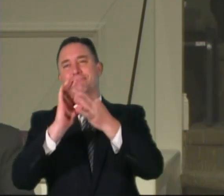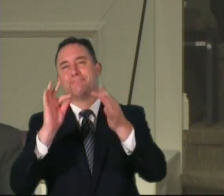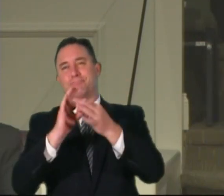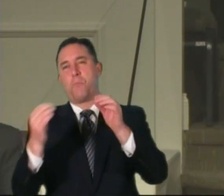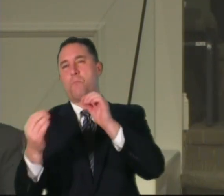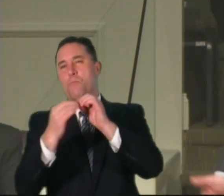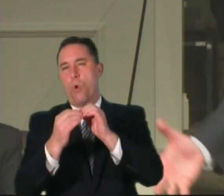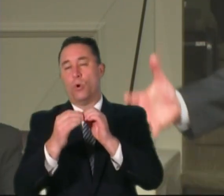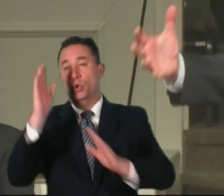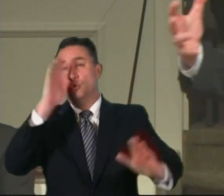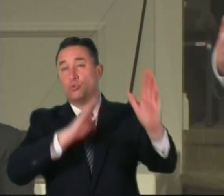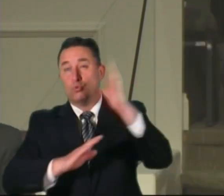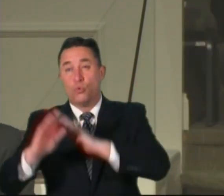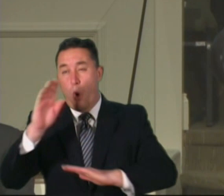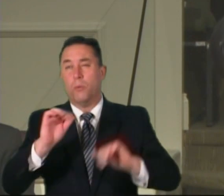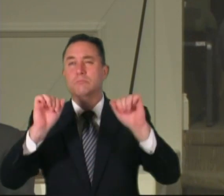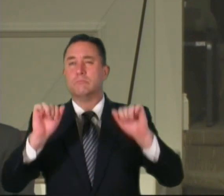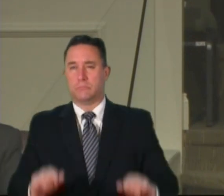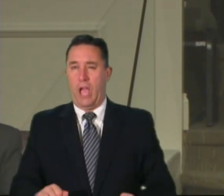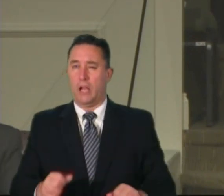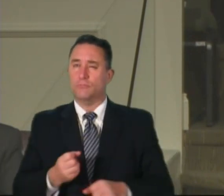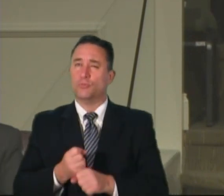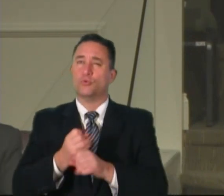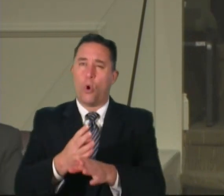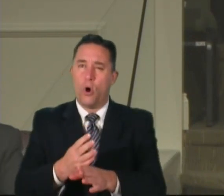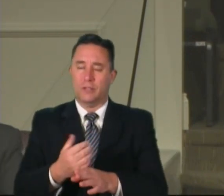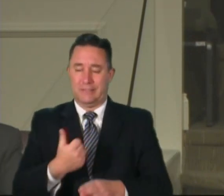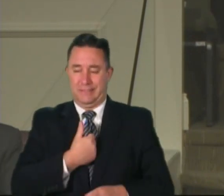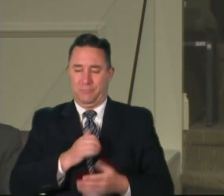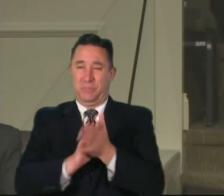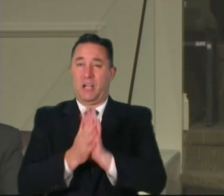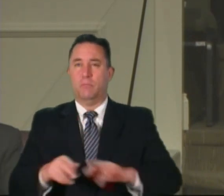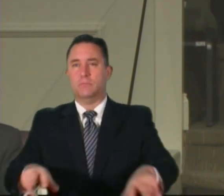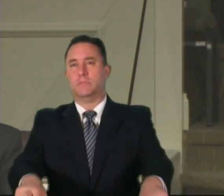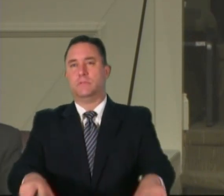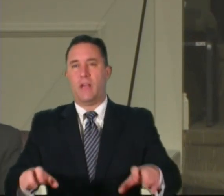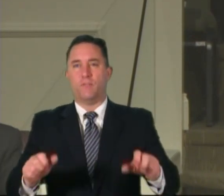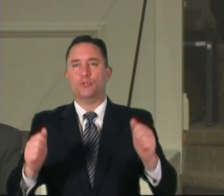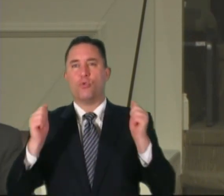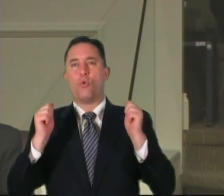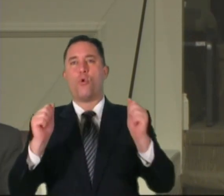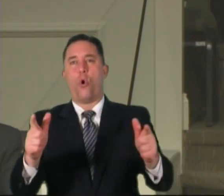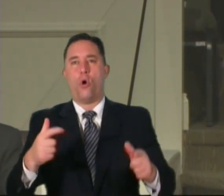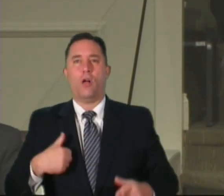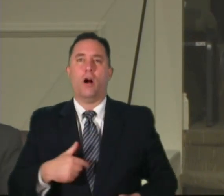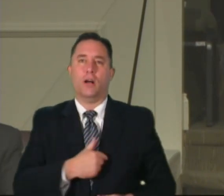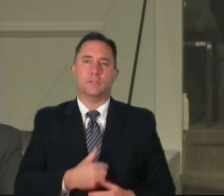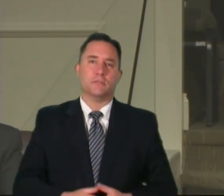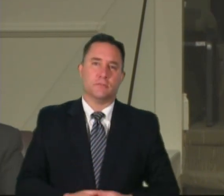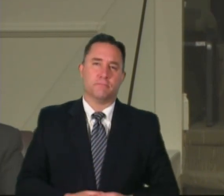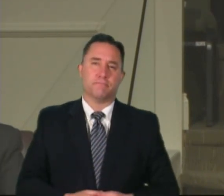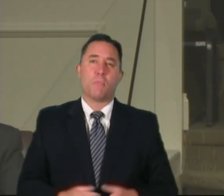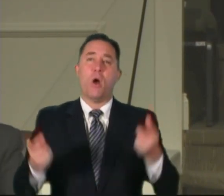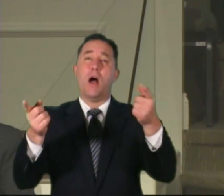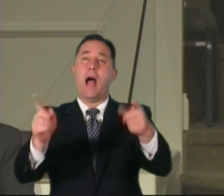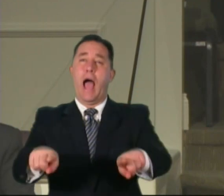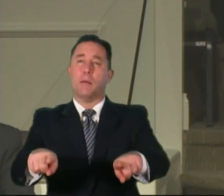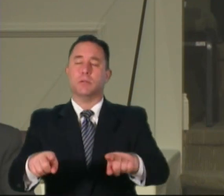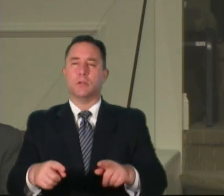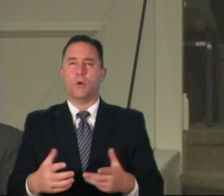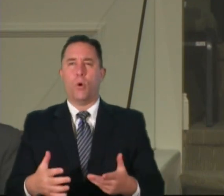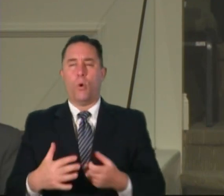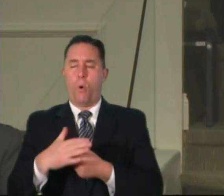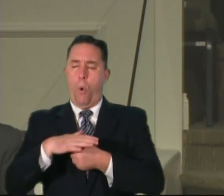this. Storms can cause selfish tendencies in all of us. Whenever we get